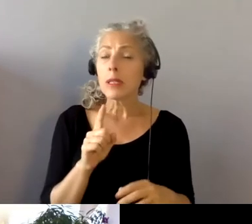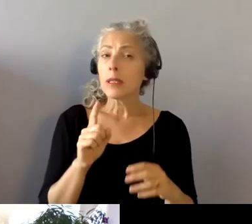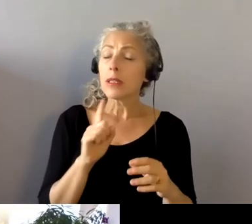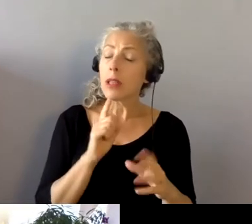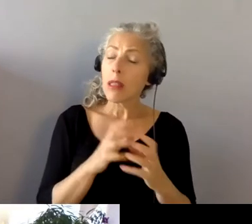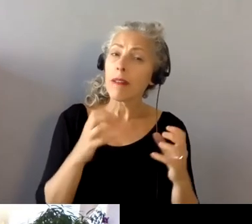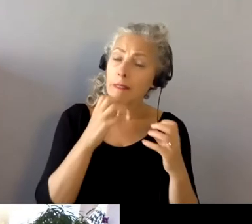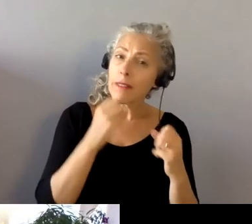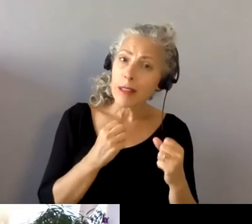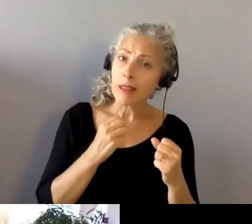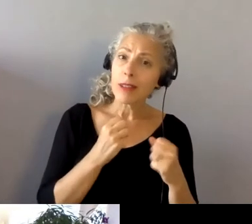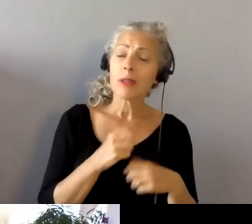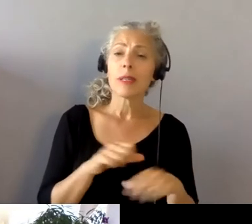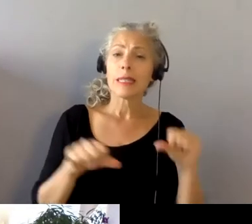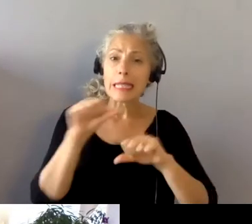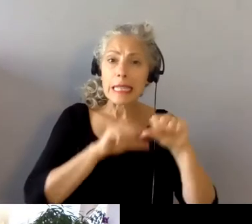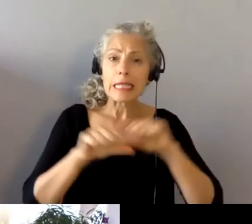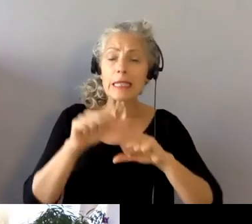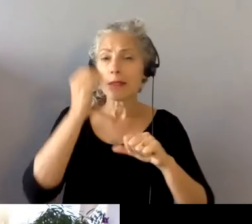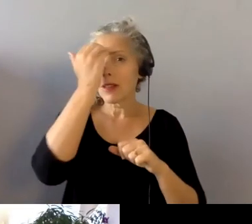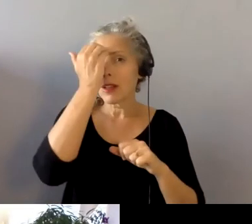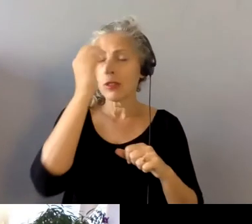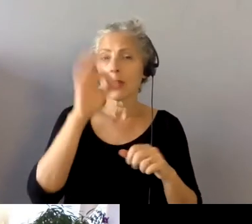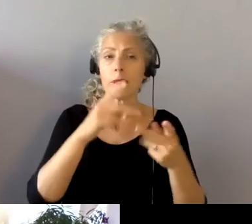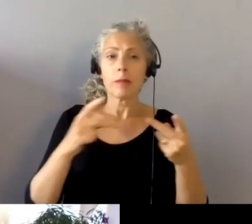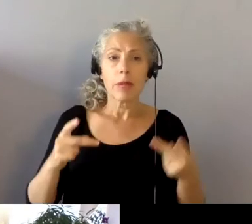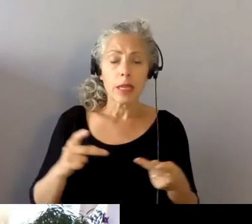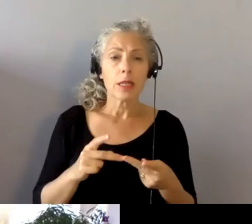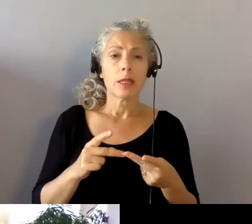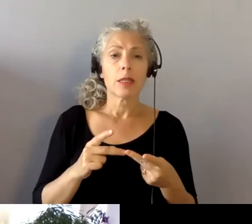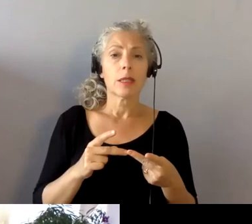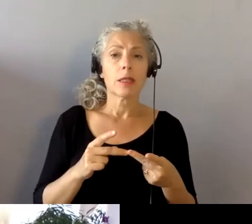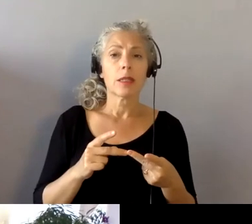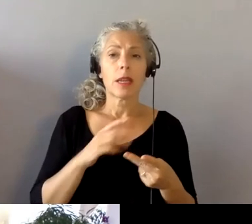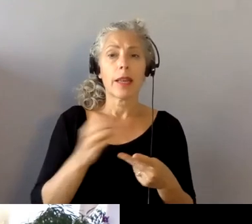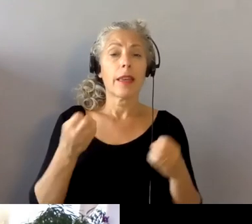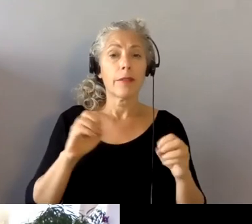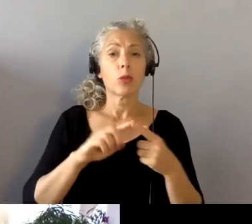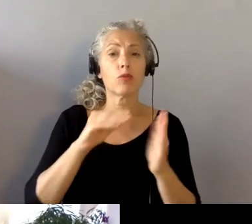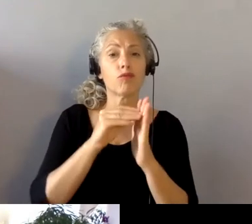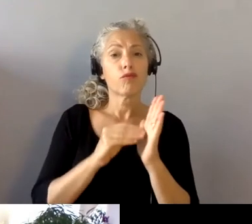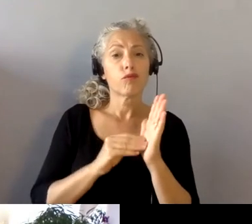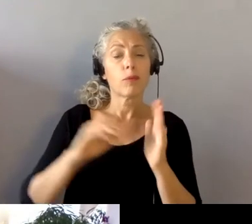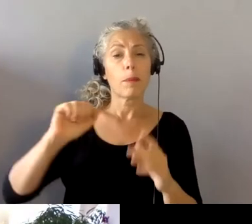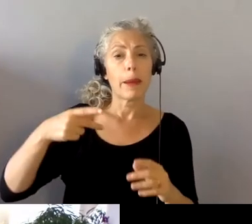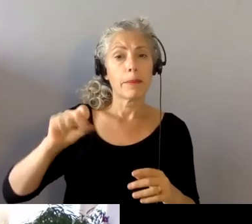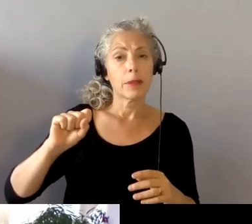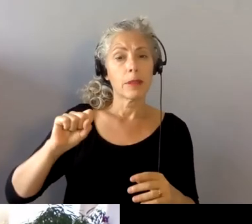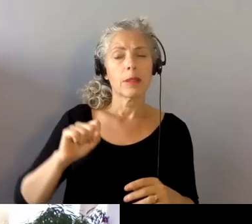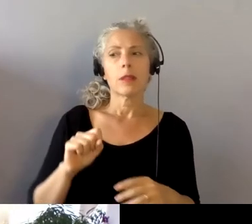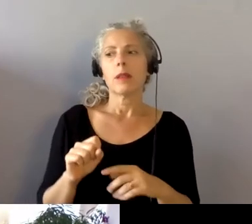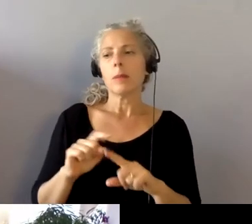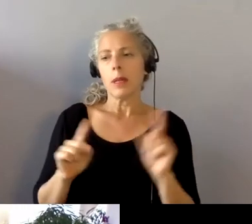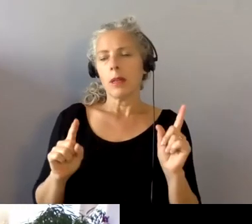value in the scientific knowledge of space and that effort, but that there's also somewhat